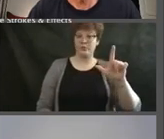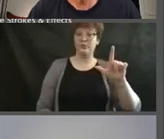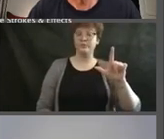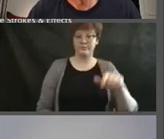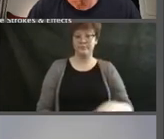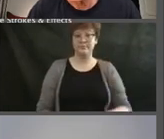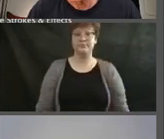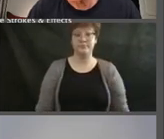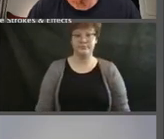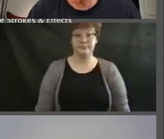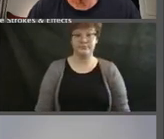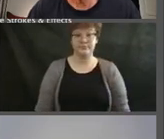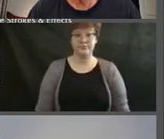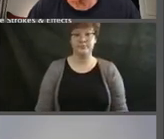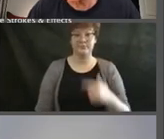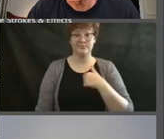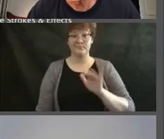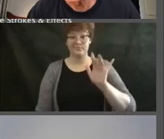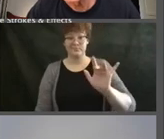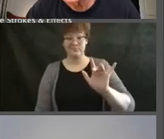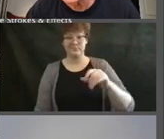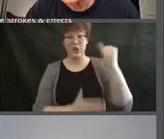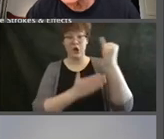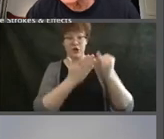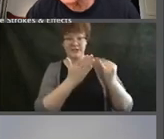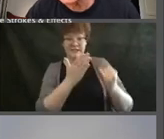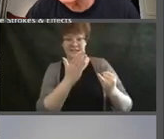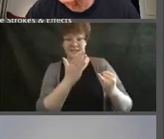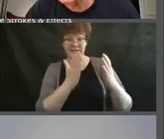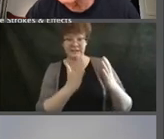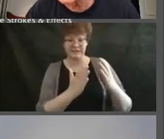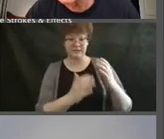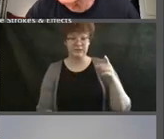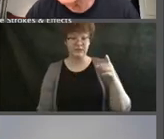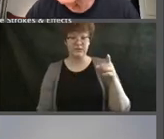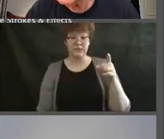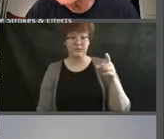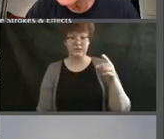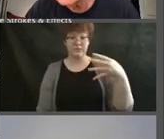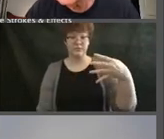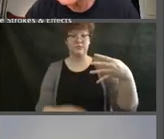here. And I'm gonna go to artistic and I'm gonna go to